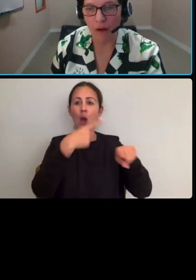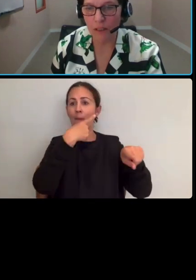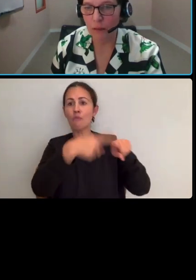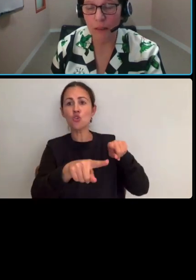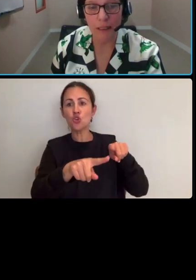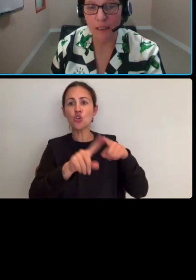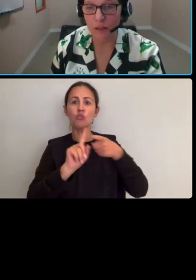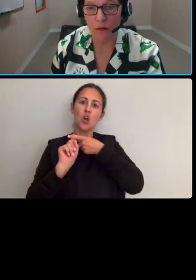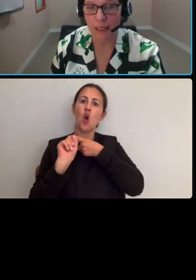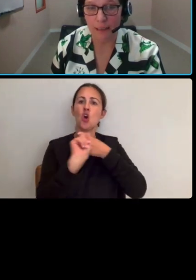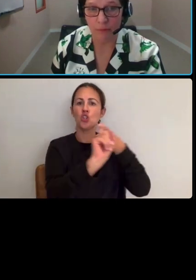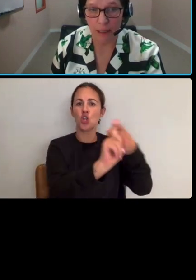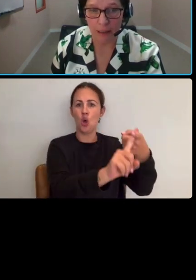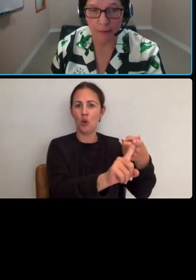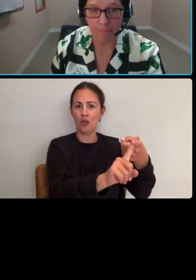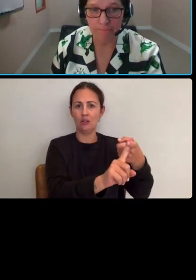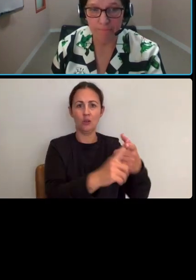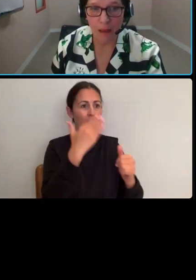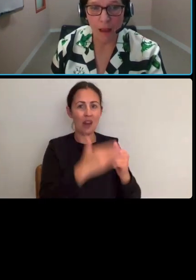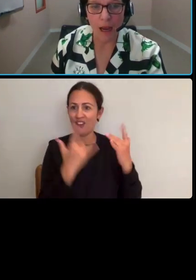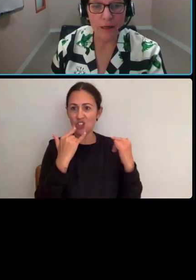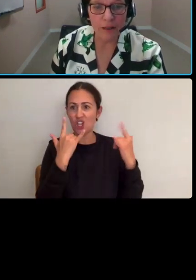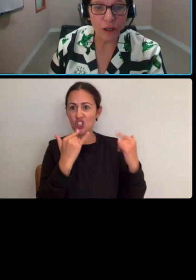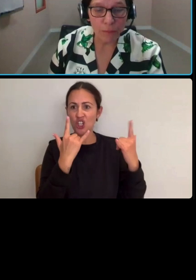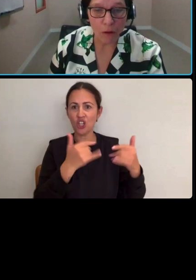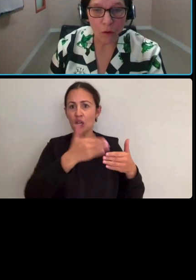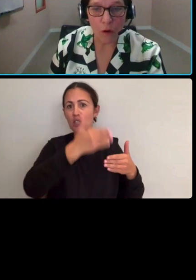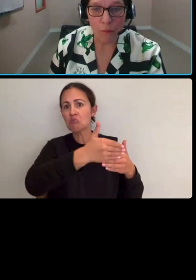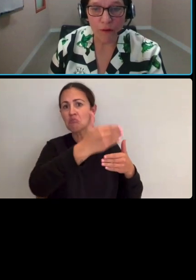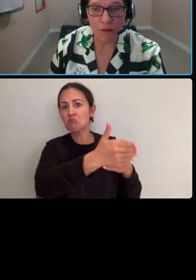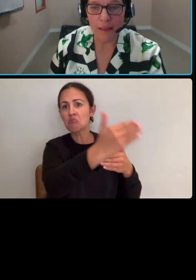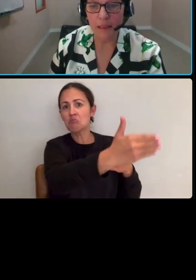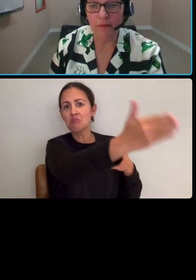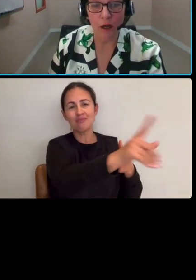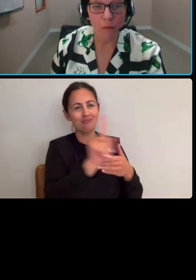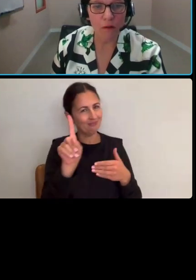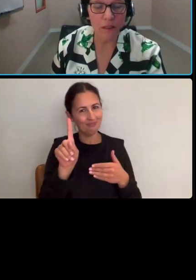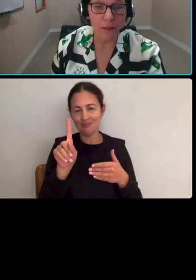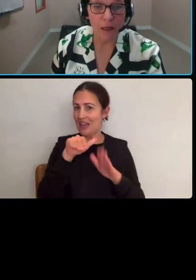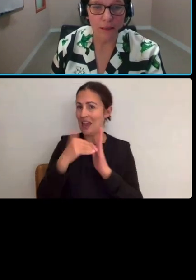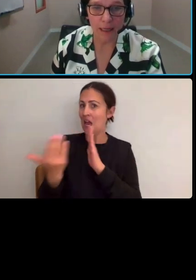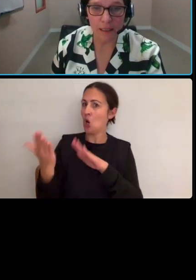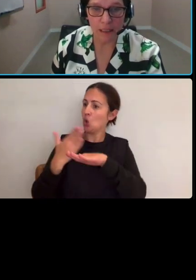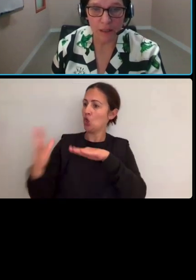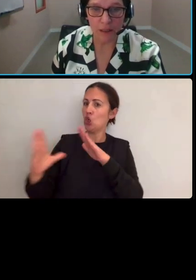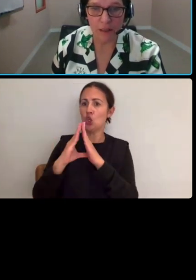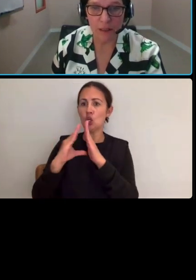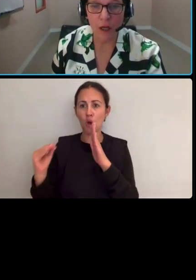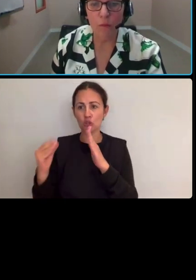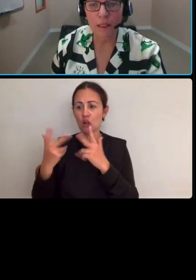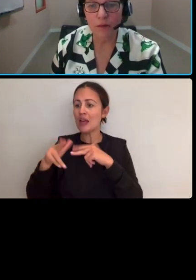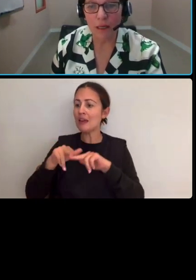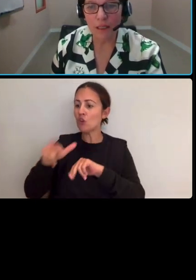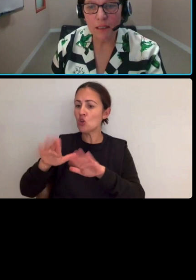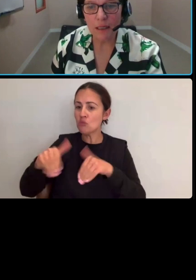ongoing and provider suitability is not tested regularly. Under the new model, all providers delivering Commonwealth subsidised aged care